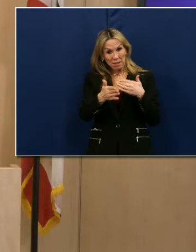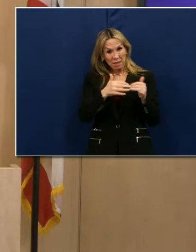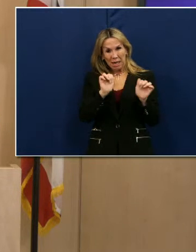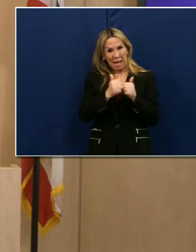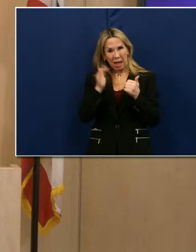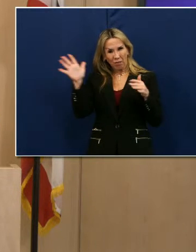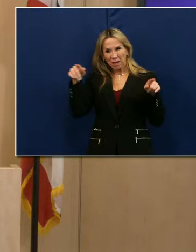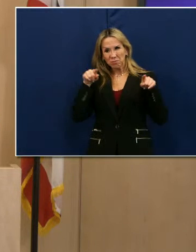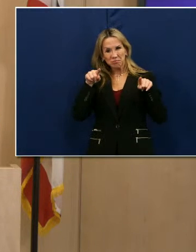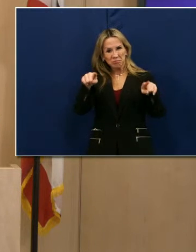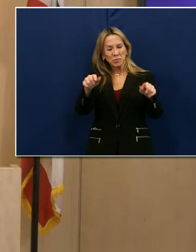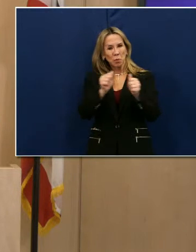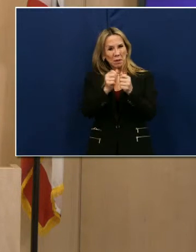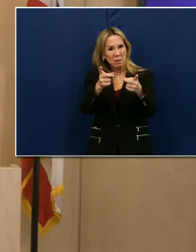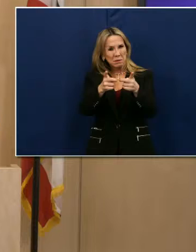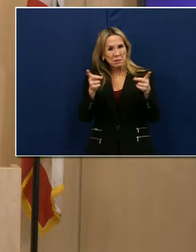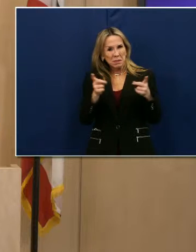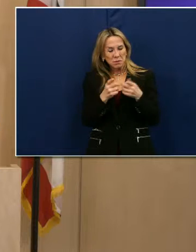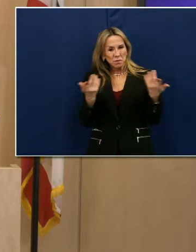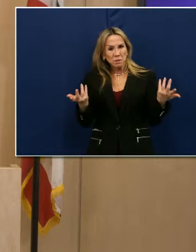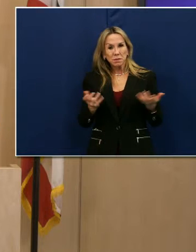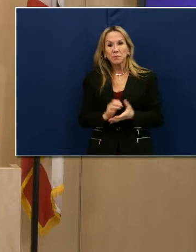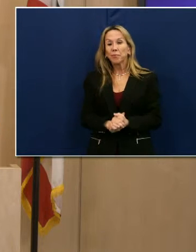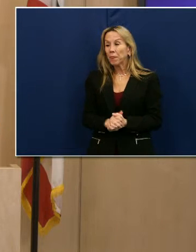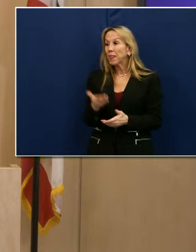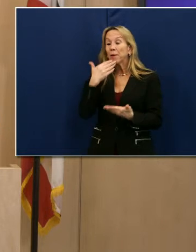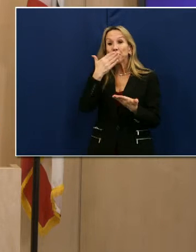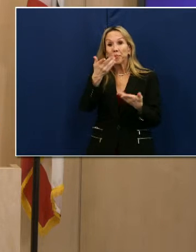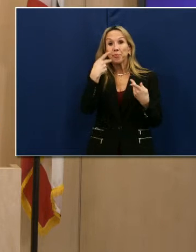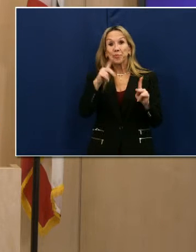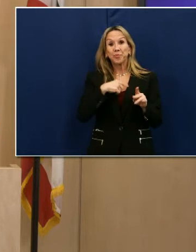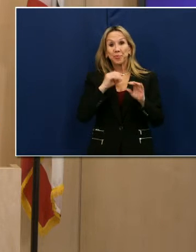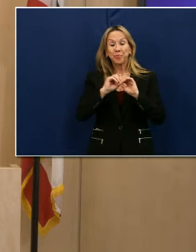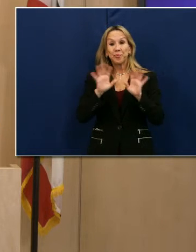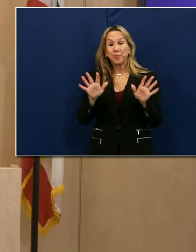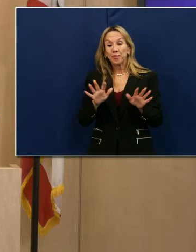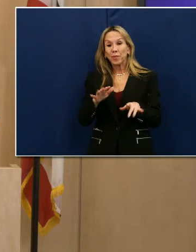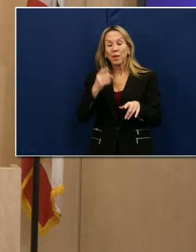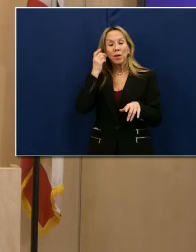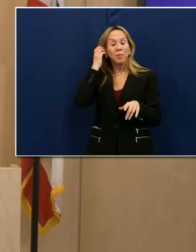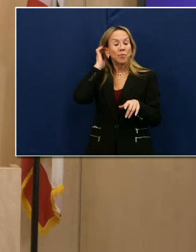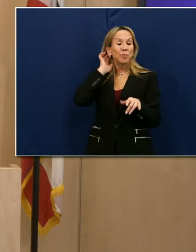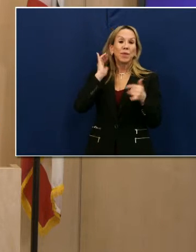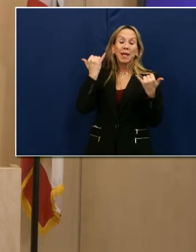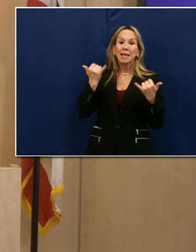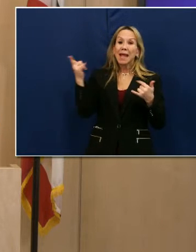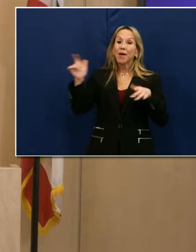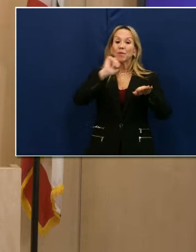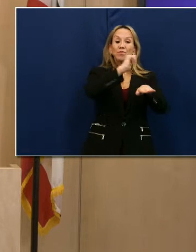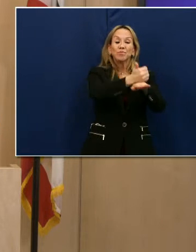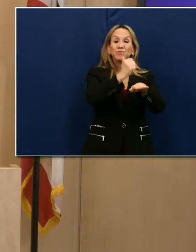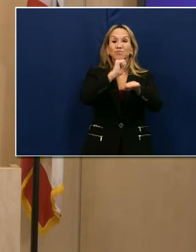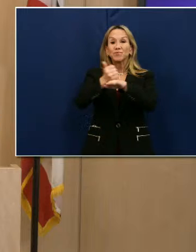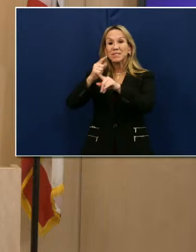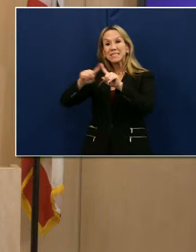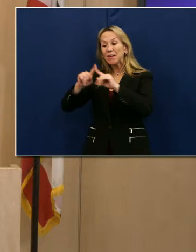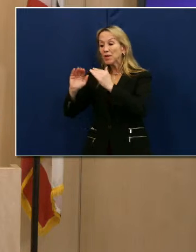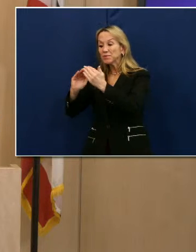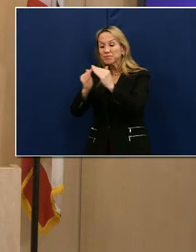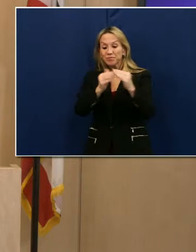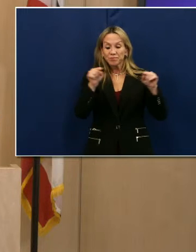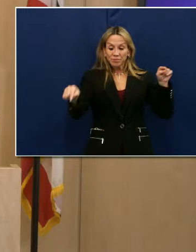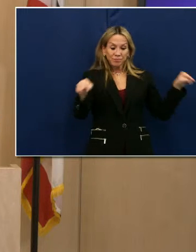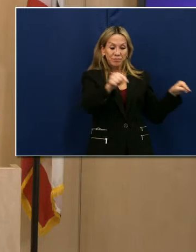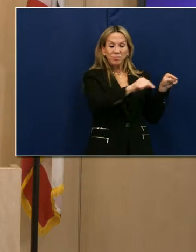you for that question and the opportunity to clarify. While jurisdictions are in the stay-at-home